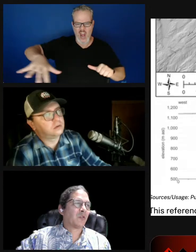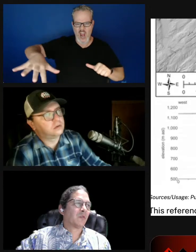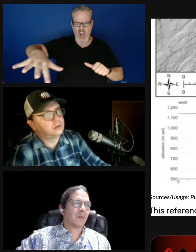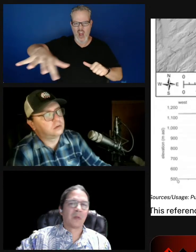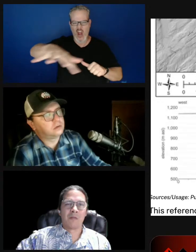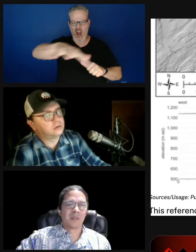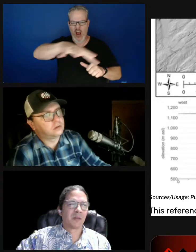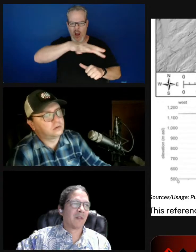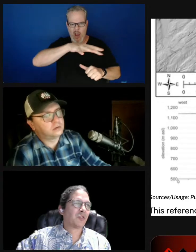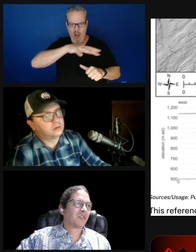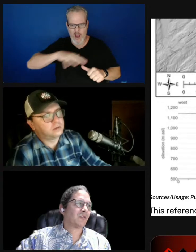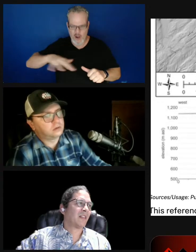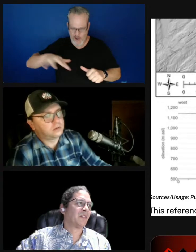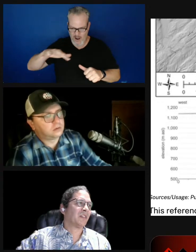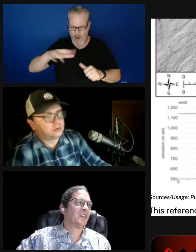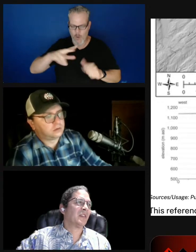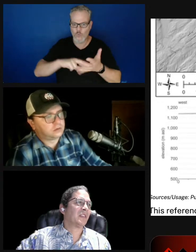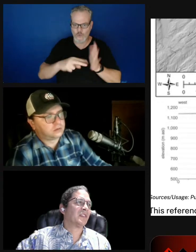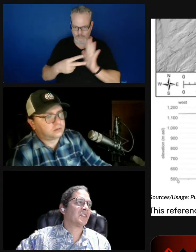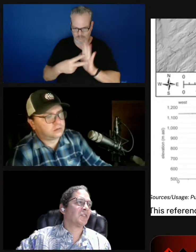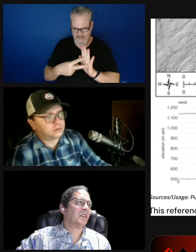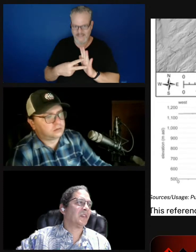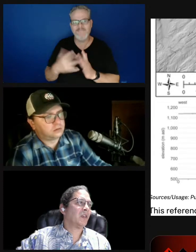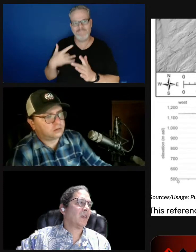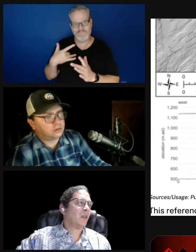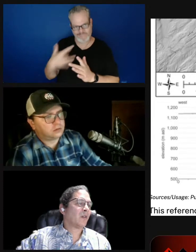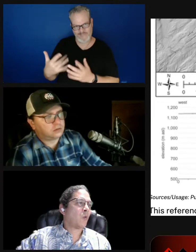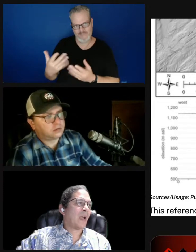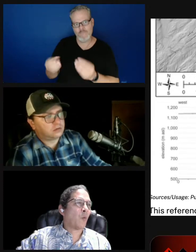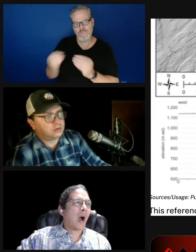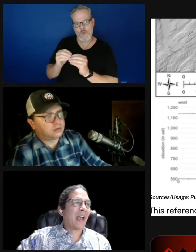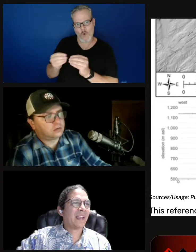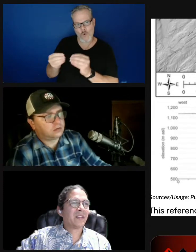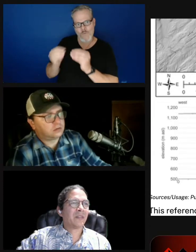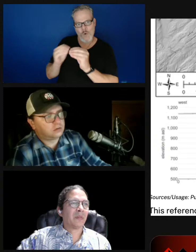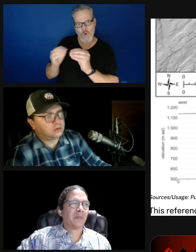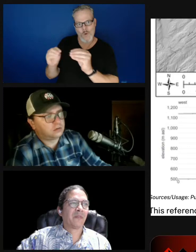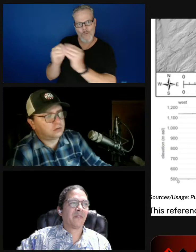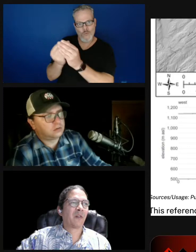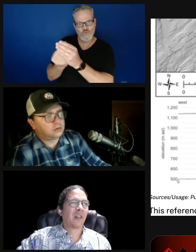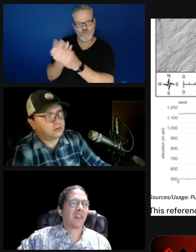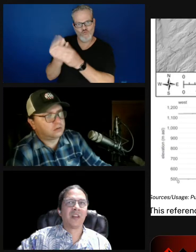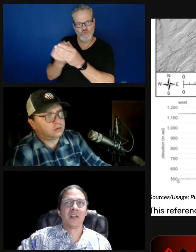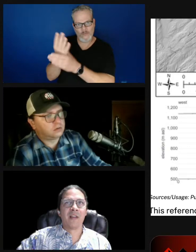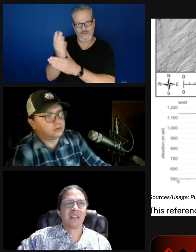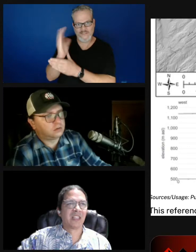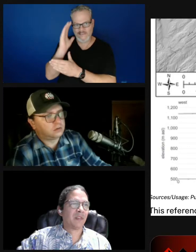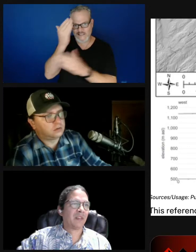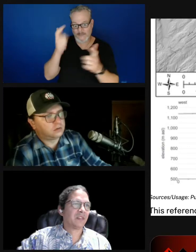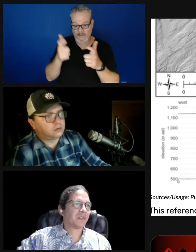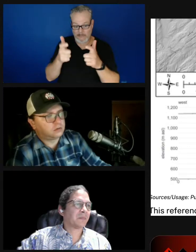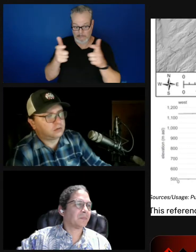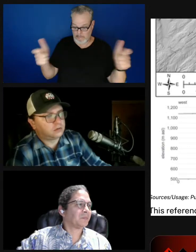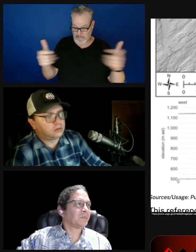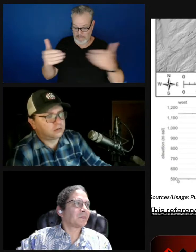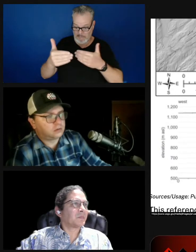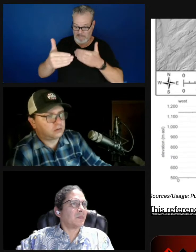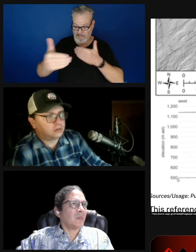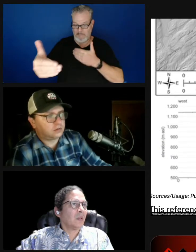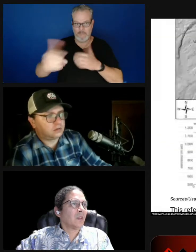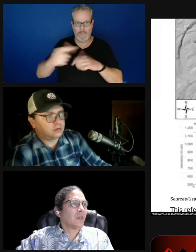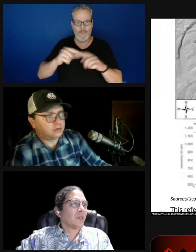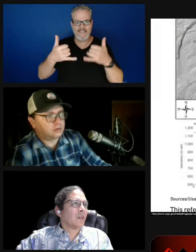And so our resulting eruptions are likely to continue like this, to be quite wide, but fairly thin in the grand scheme of things.